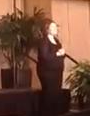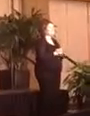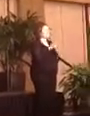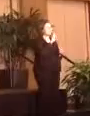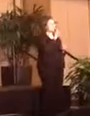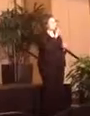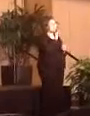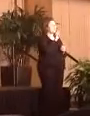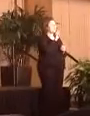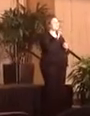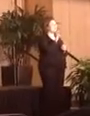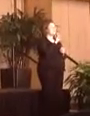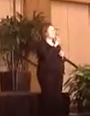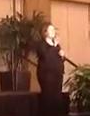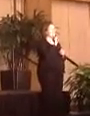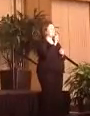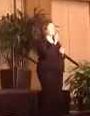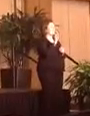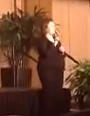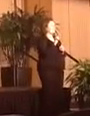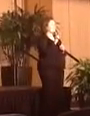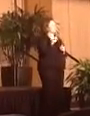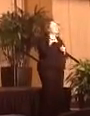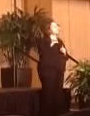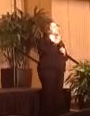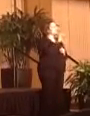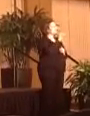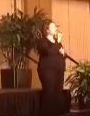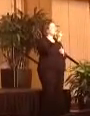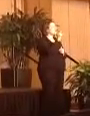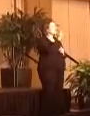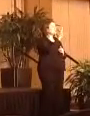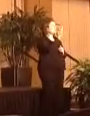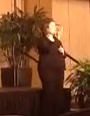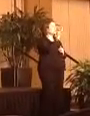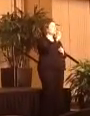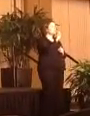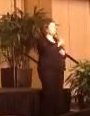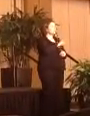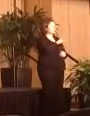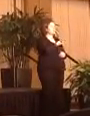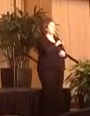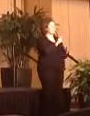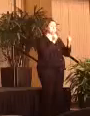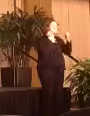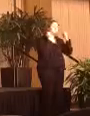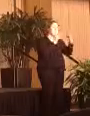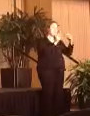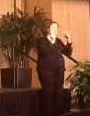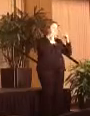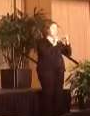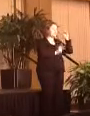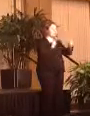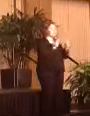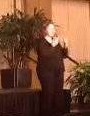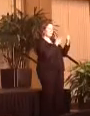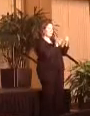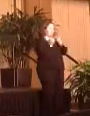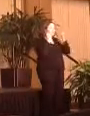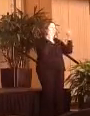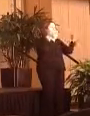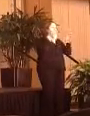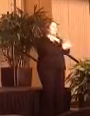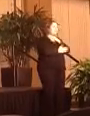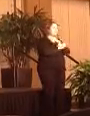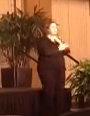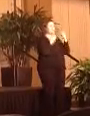Davey Wavey is a YouTube personality with more than 80 million video views in more than 160 countries around the world, using